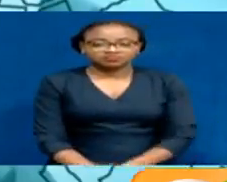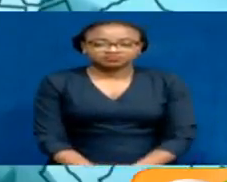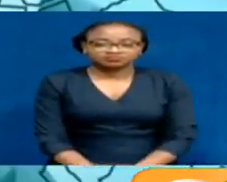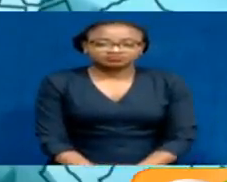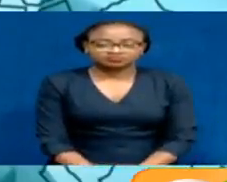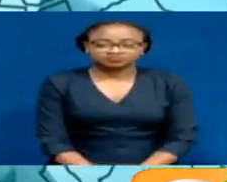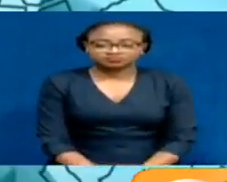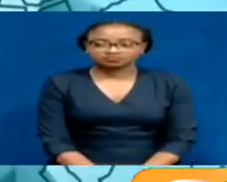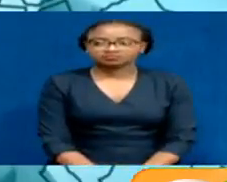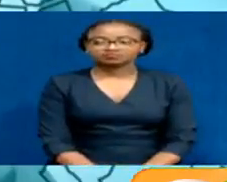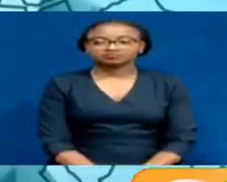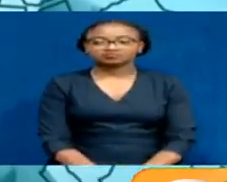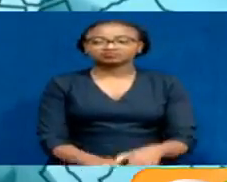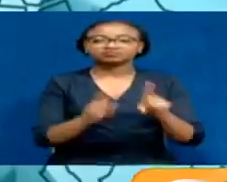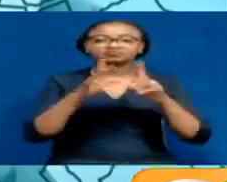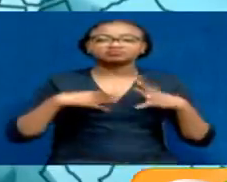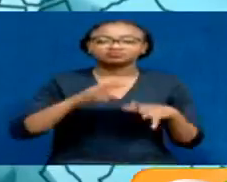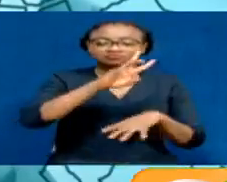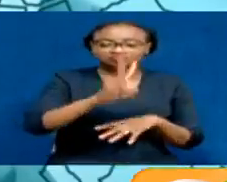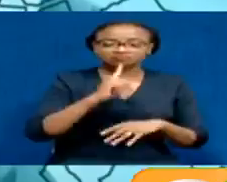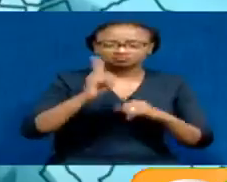in Kakamega. From a sample size of